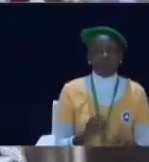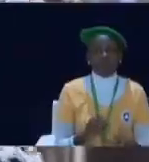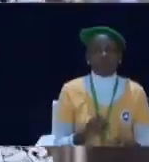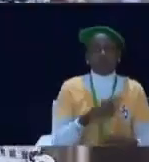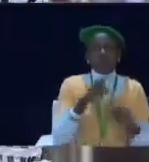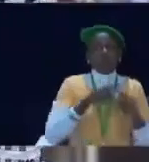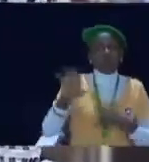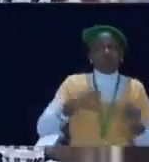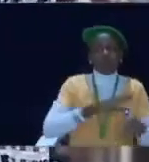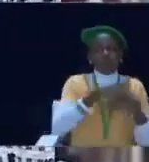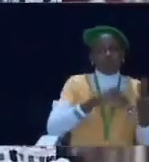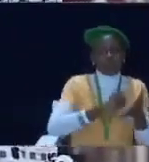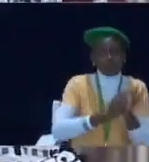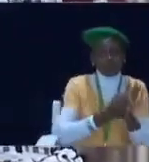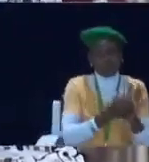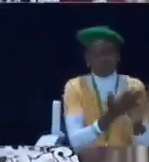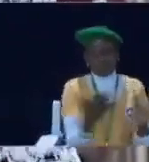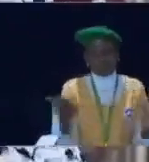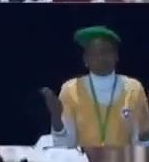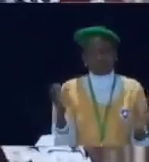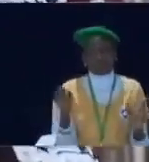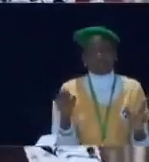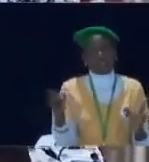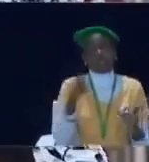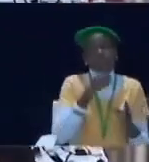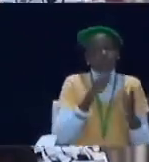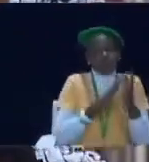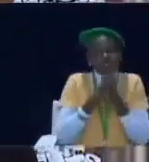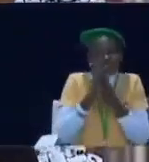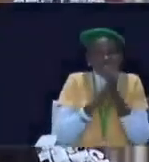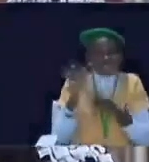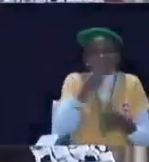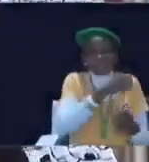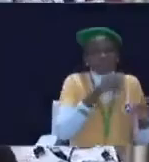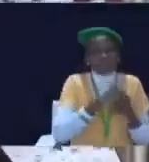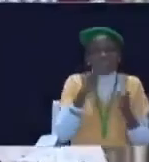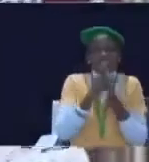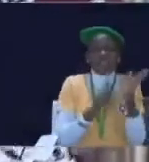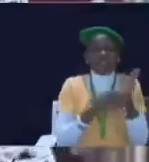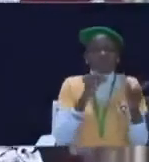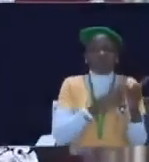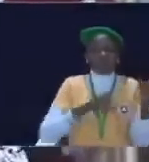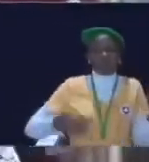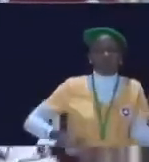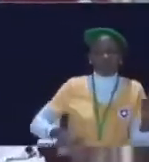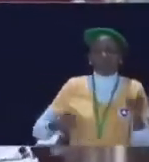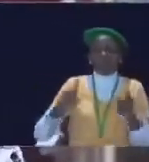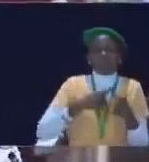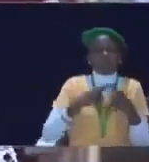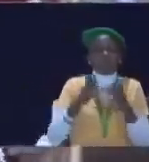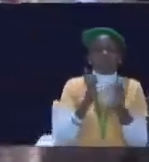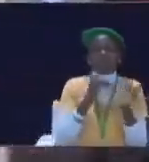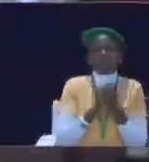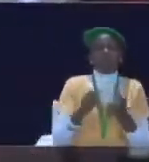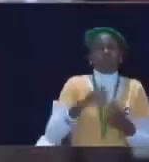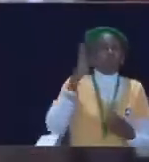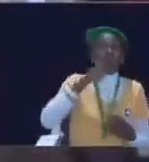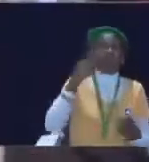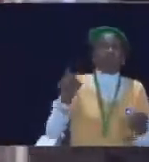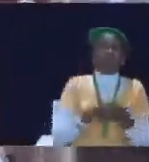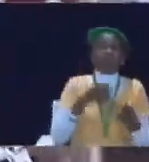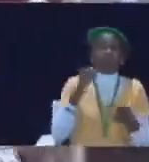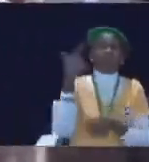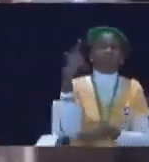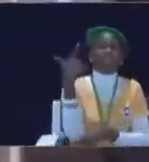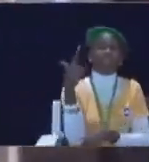When you do all of this, you delight yourself in the law of the Lord. Then the Bible says, you shall be like a